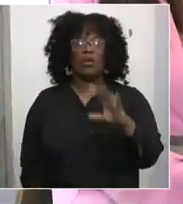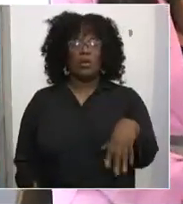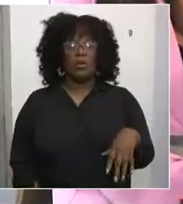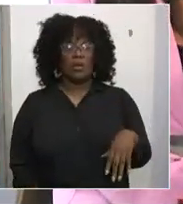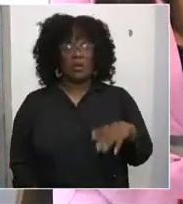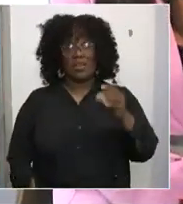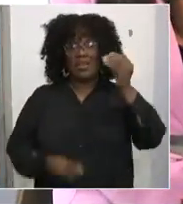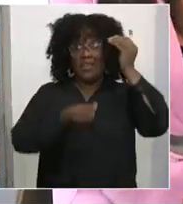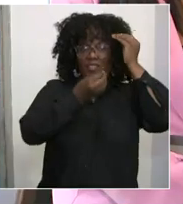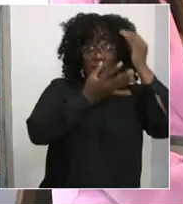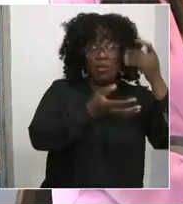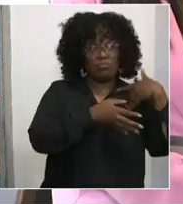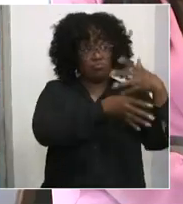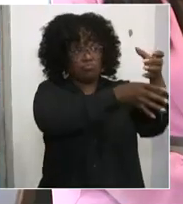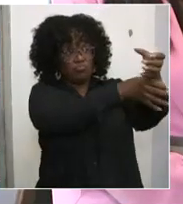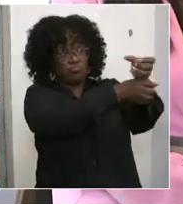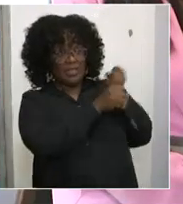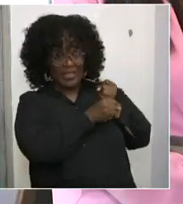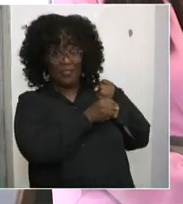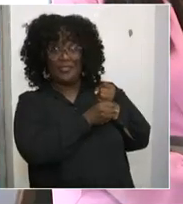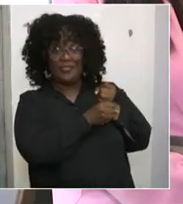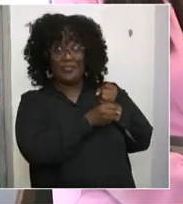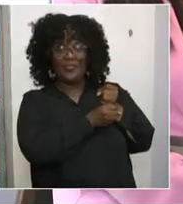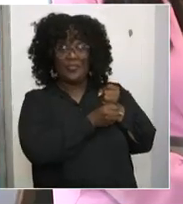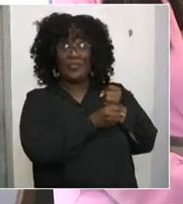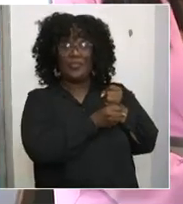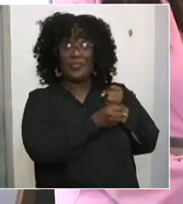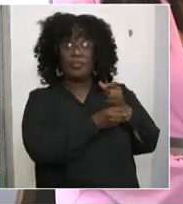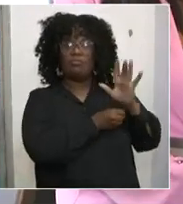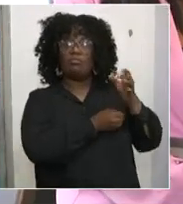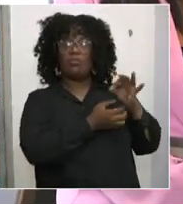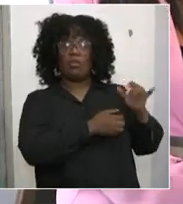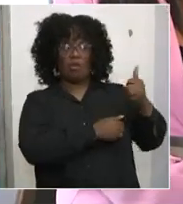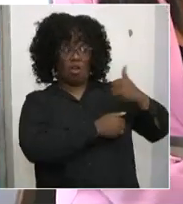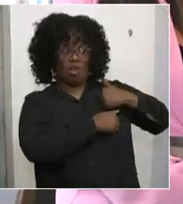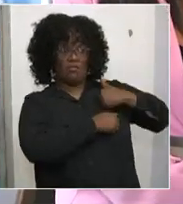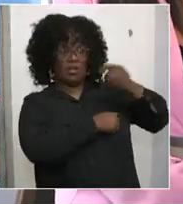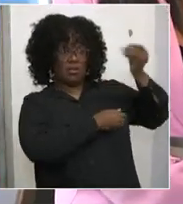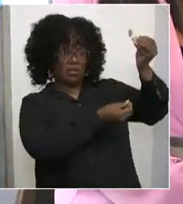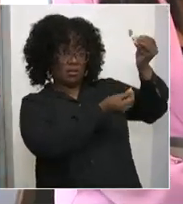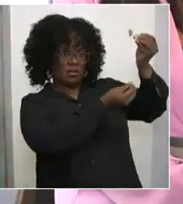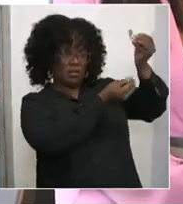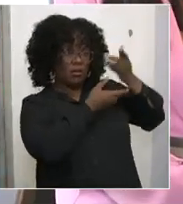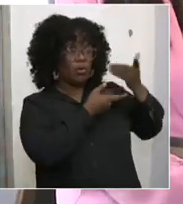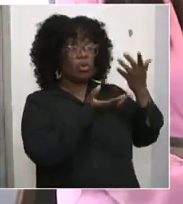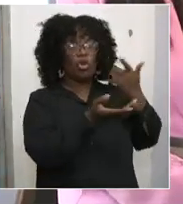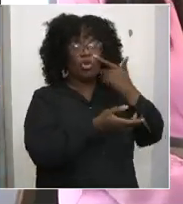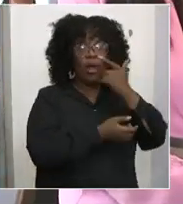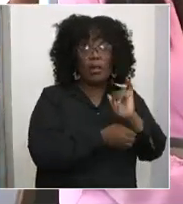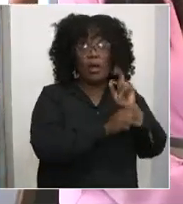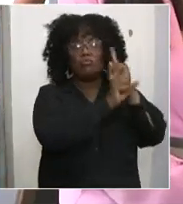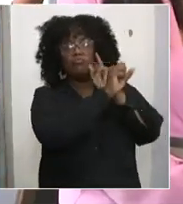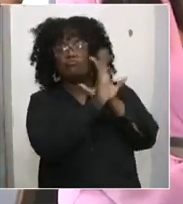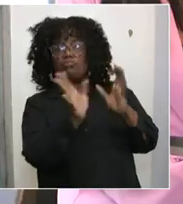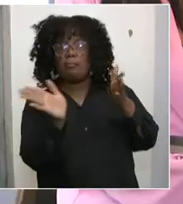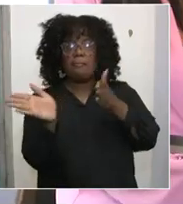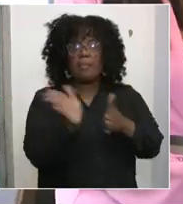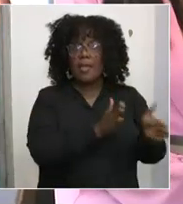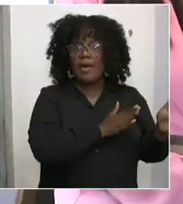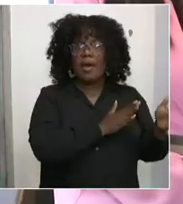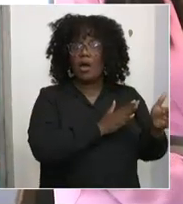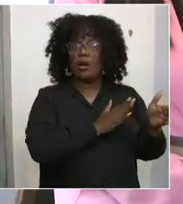information that's being put out by the Army about what's actually going to be there. Some of you have been to air